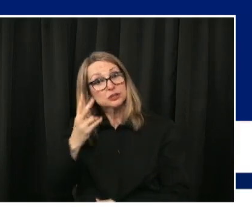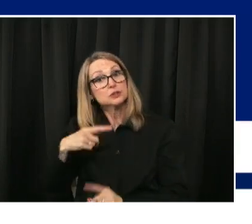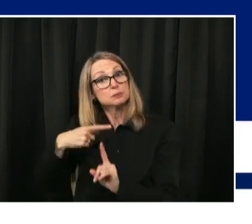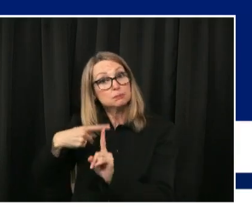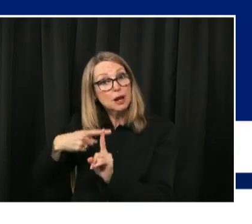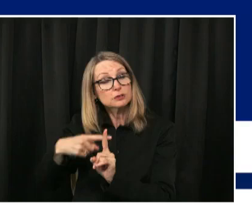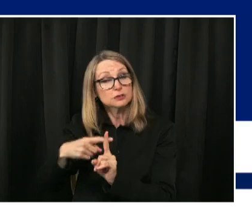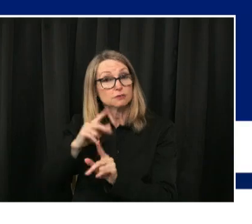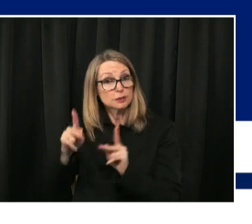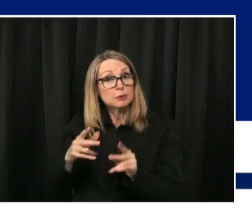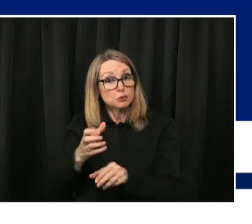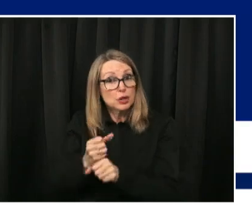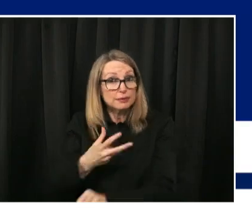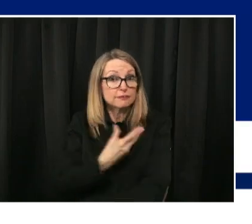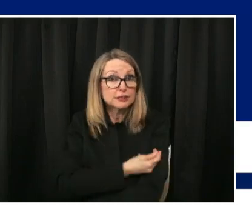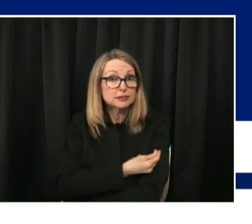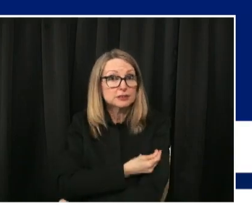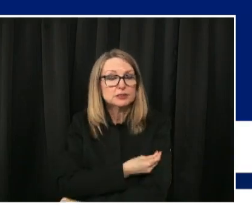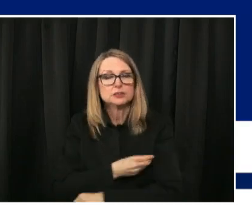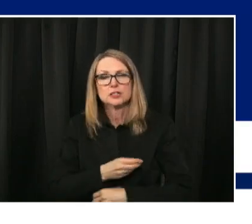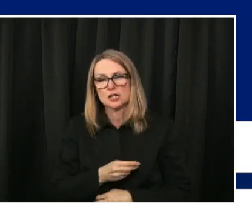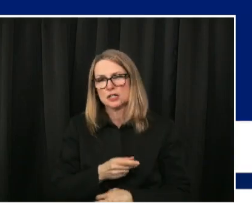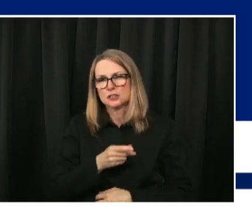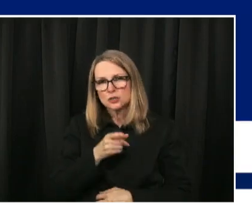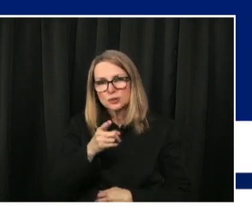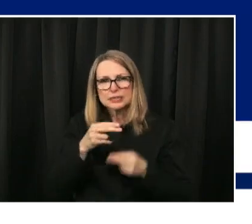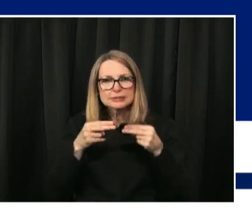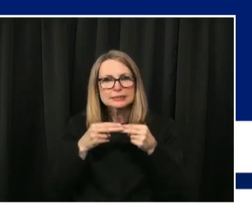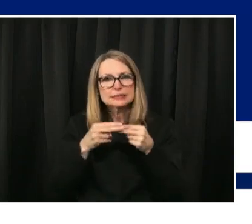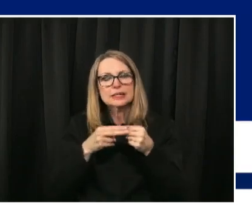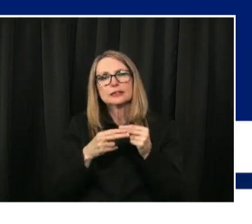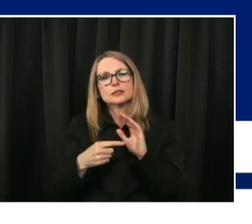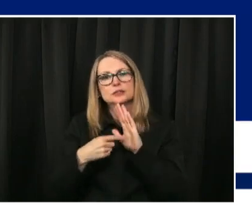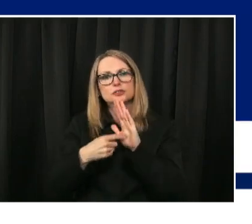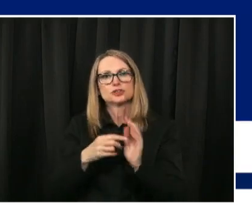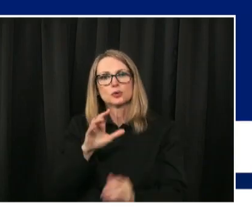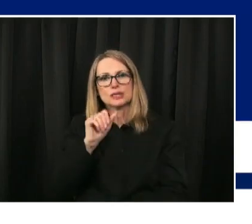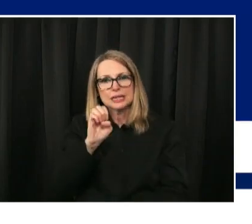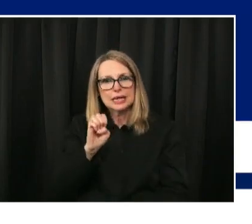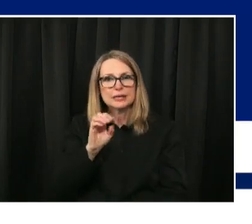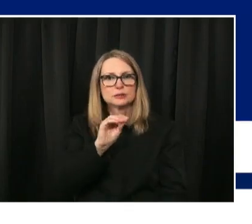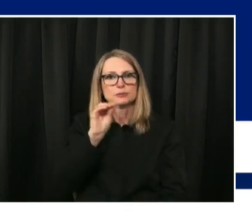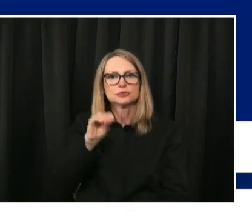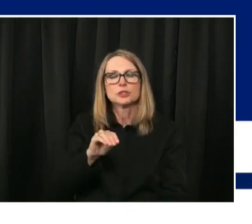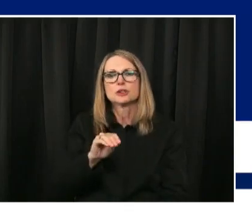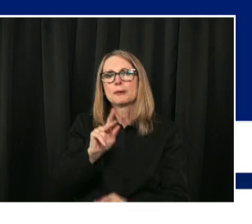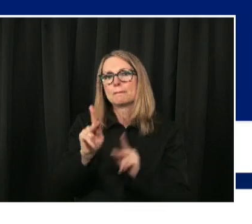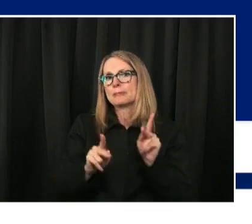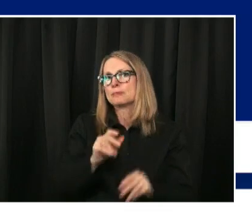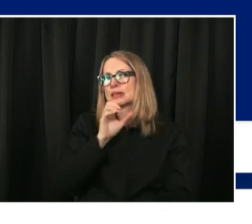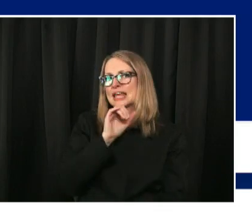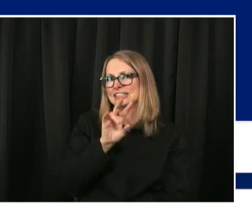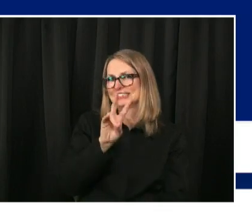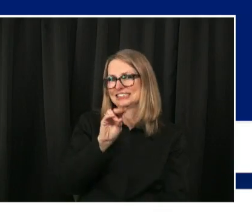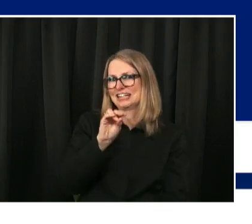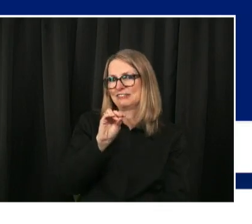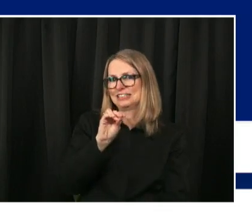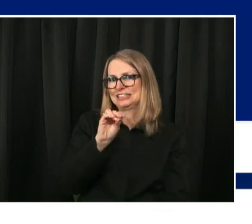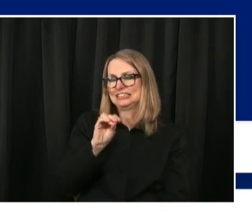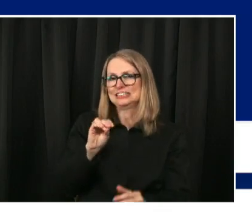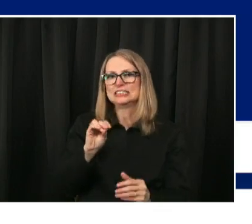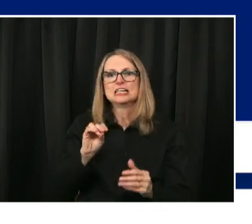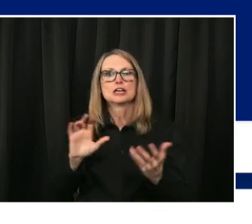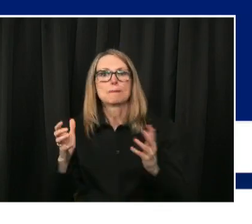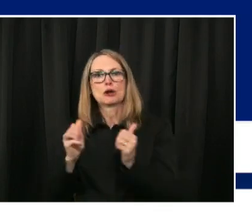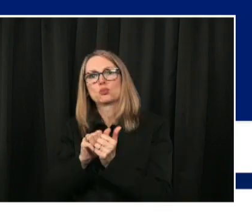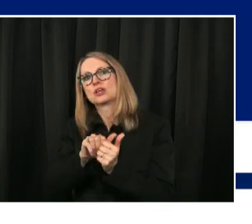vaccinated. So this specific figure is comparing case rates in individuals over the age of 70 to all other age groups in the state.